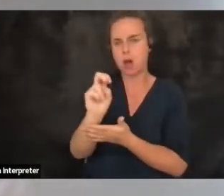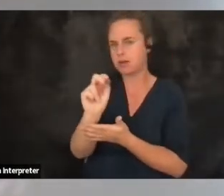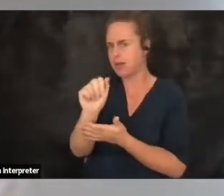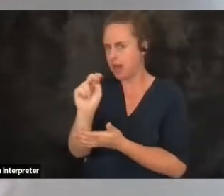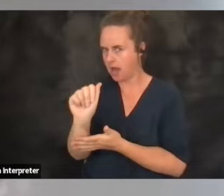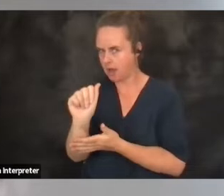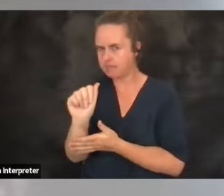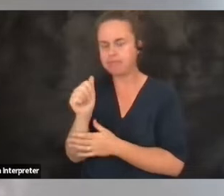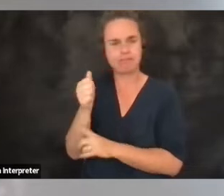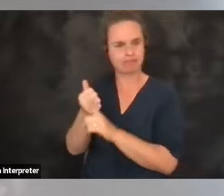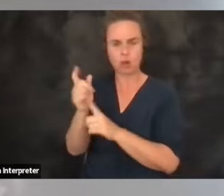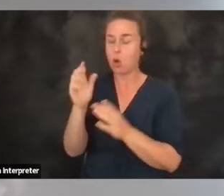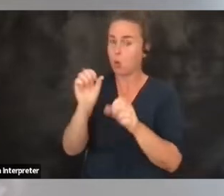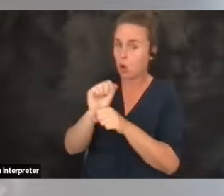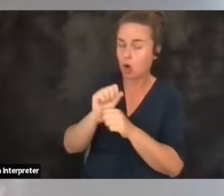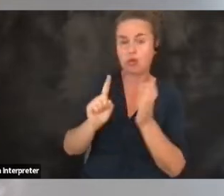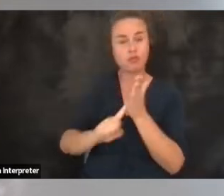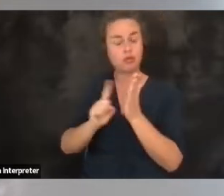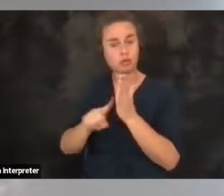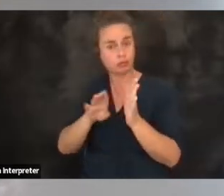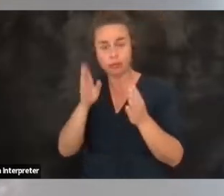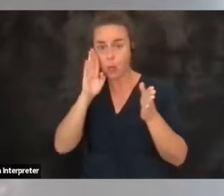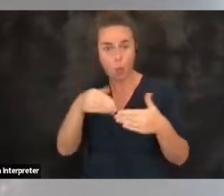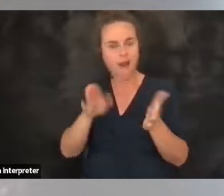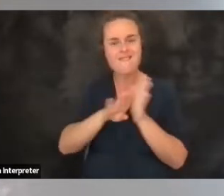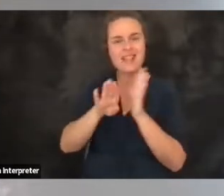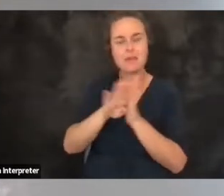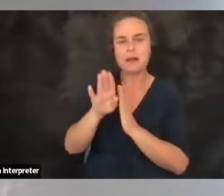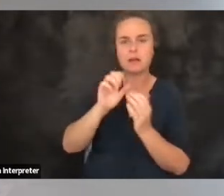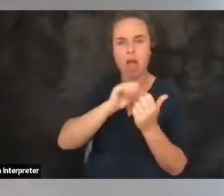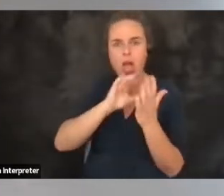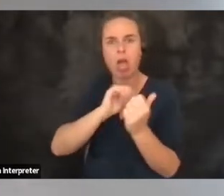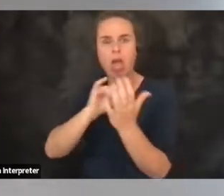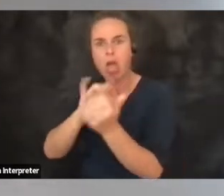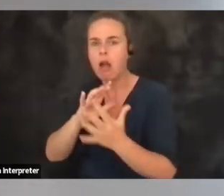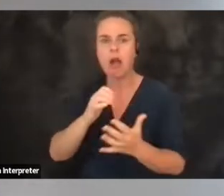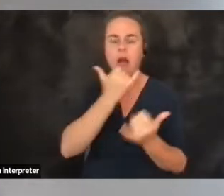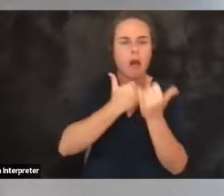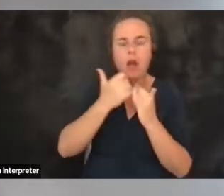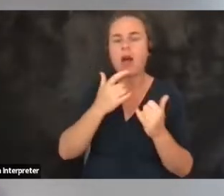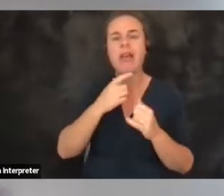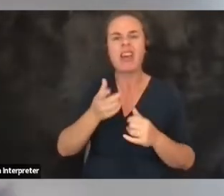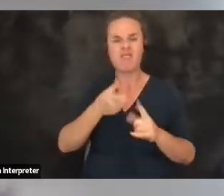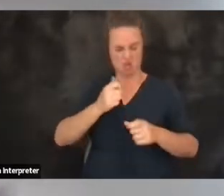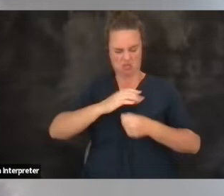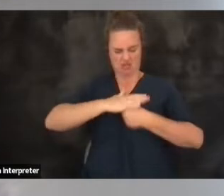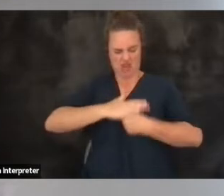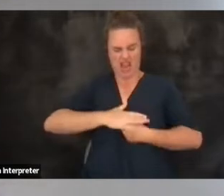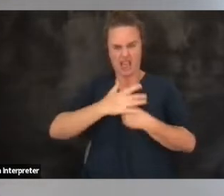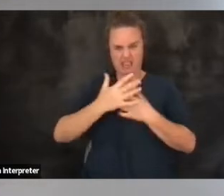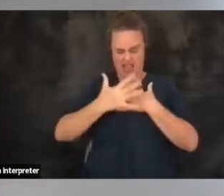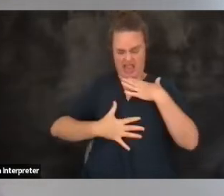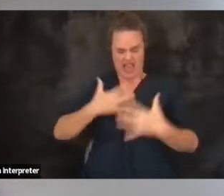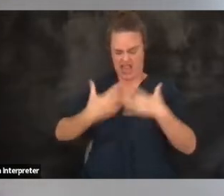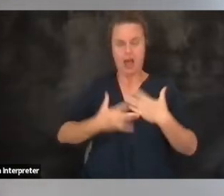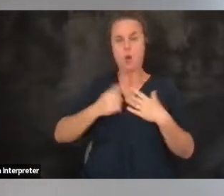work and research focus on developmental adversity, those traumas, adversities, and chronic stressors that are powerful enough to alter brains, bodies,